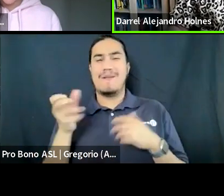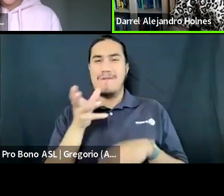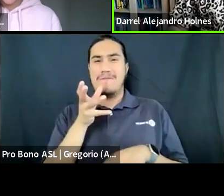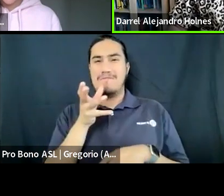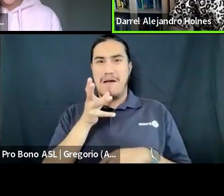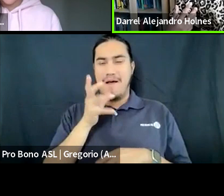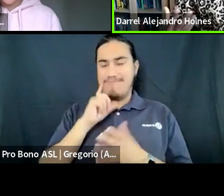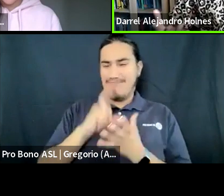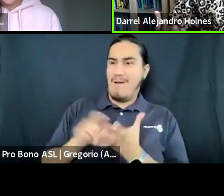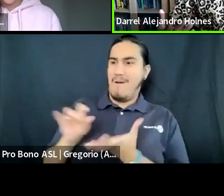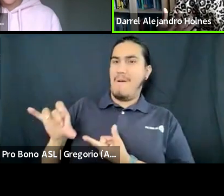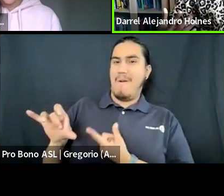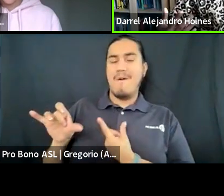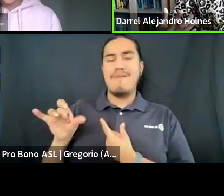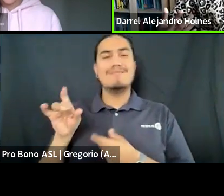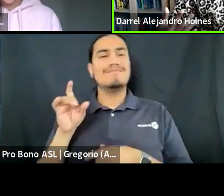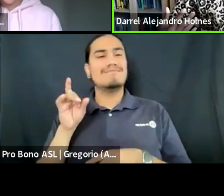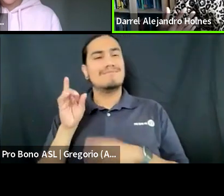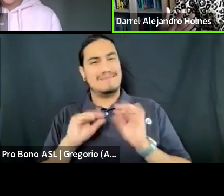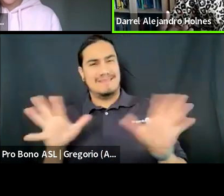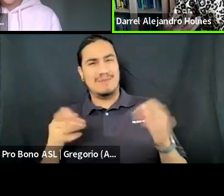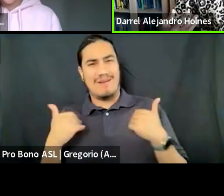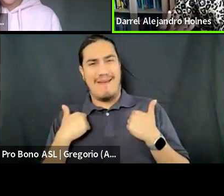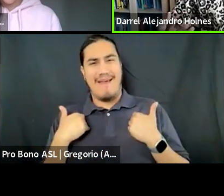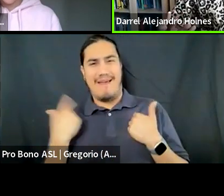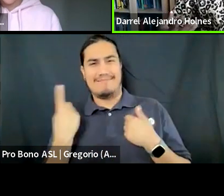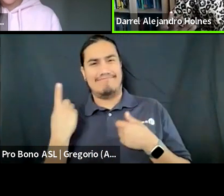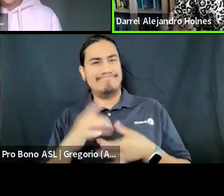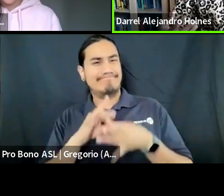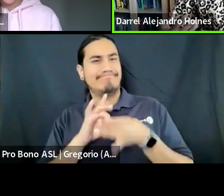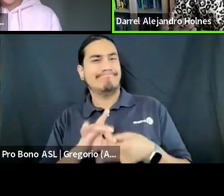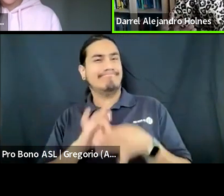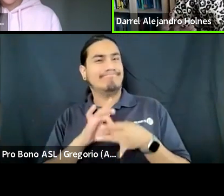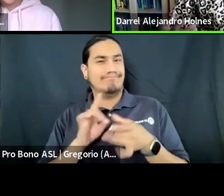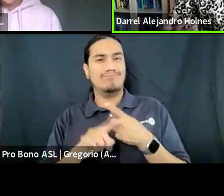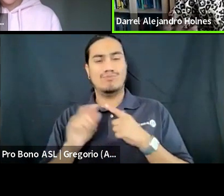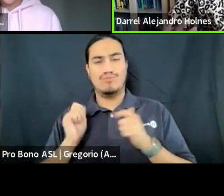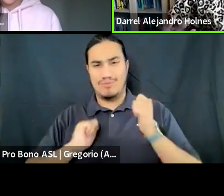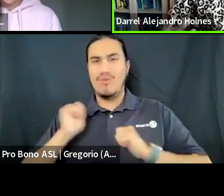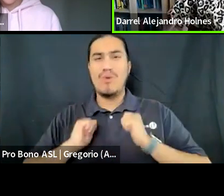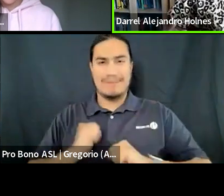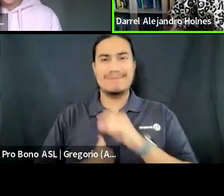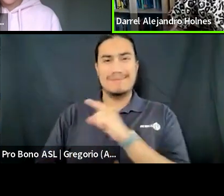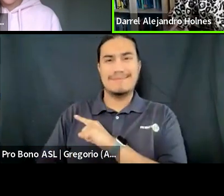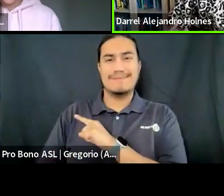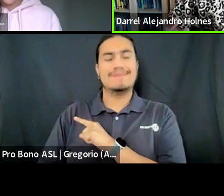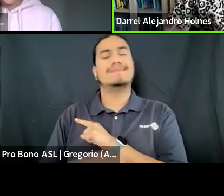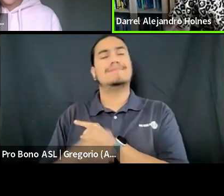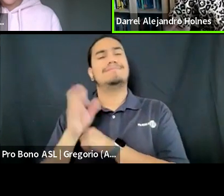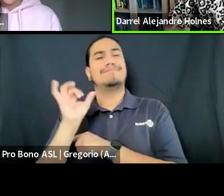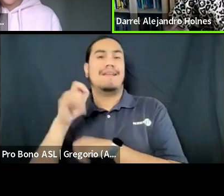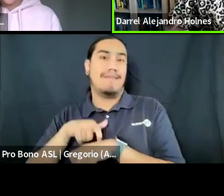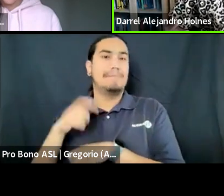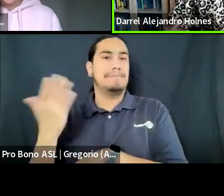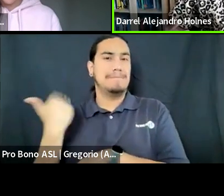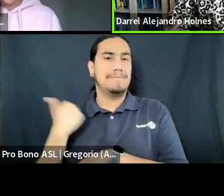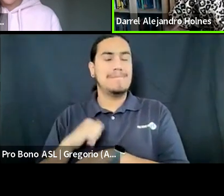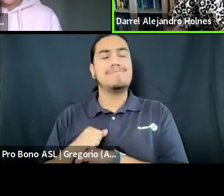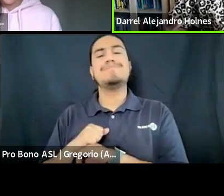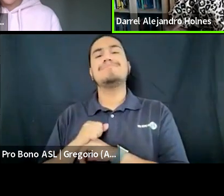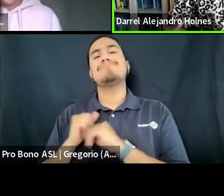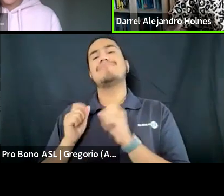I think it was clear that I had a profound connection to performance in that at that time.